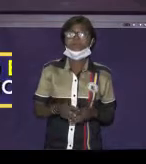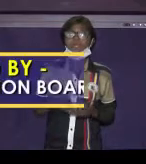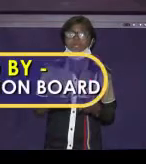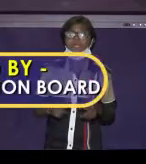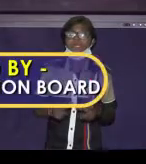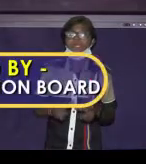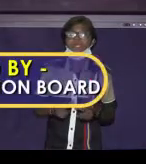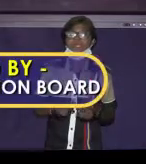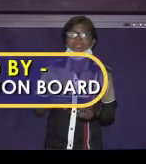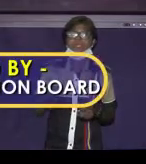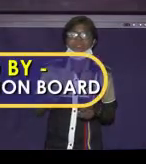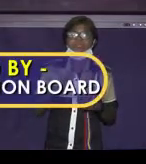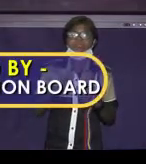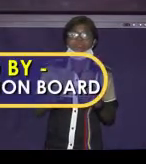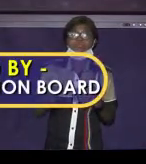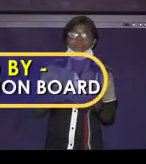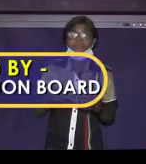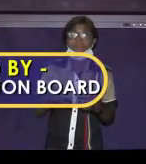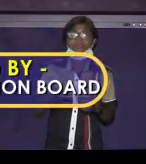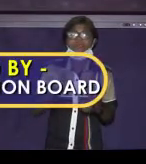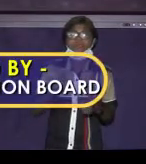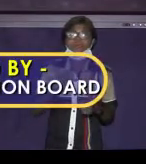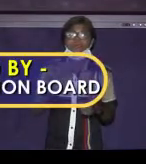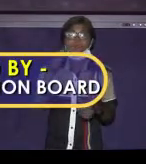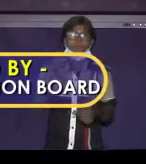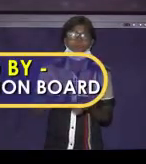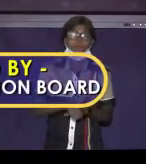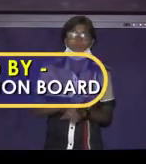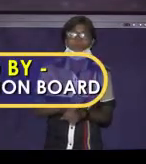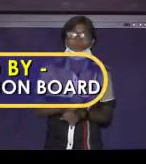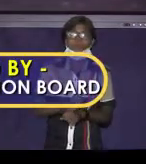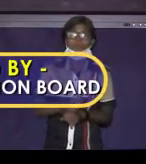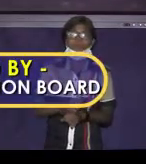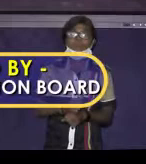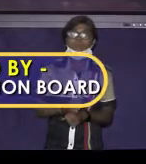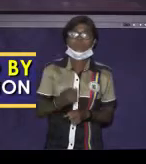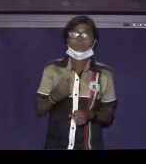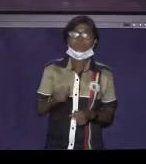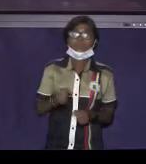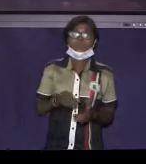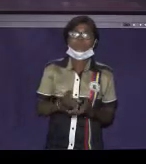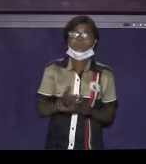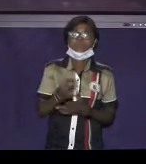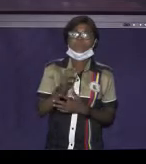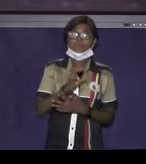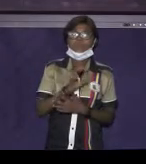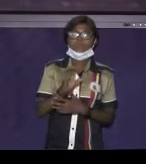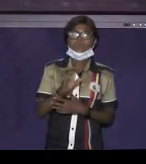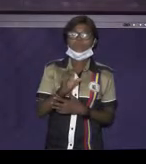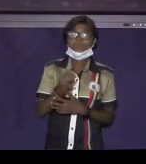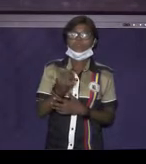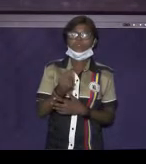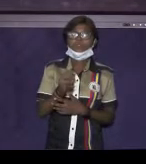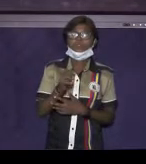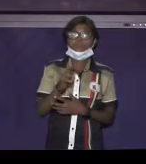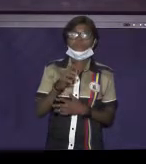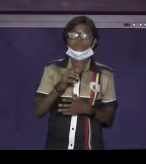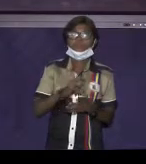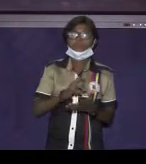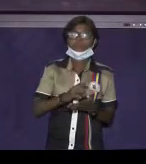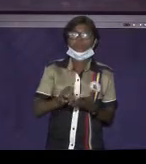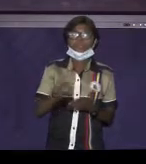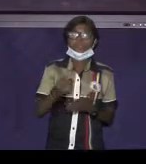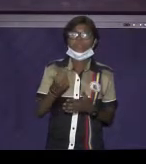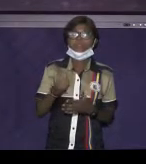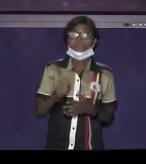previous homework which you were given. Throughout the journey, a train covered the first 400 kilometers in 2 hours, the next